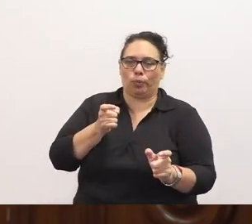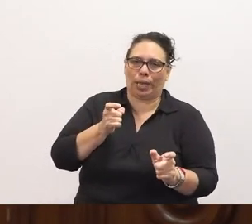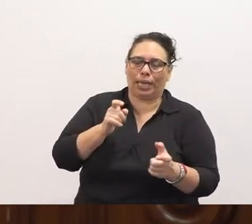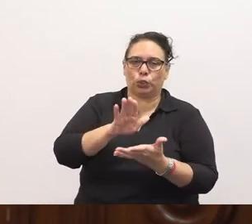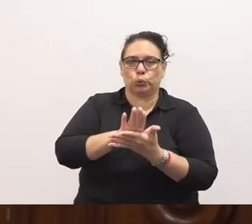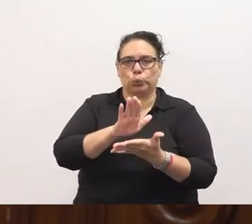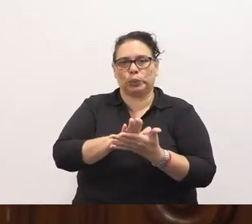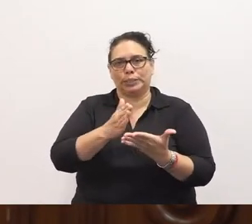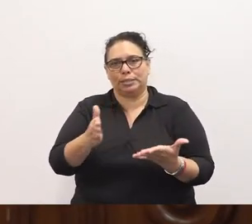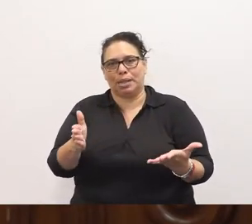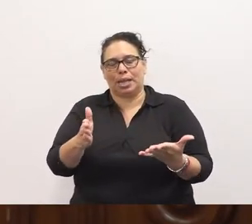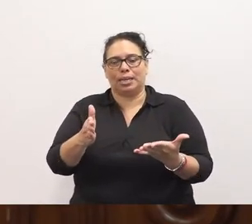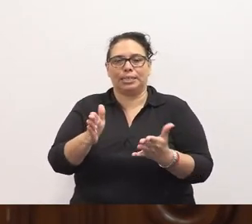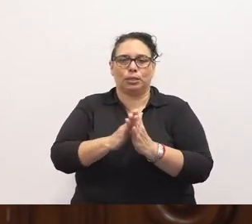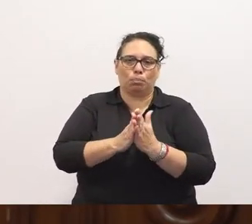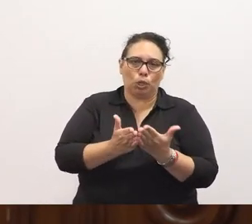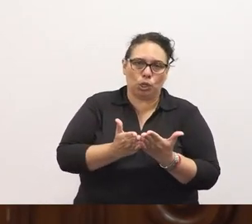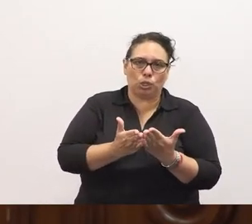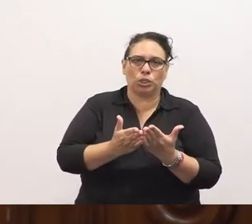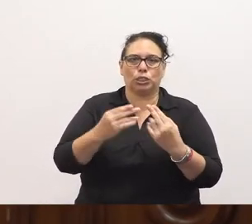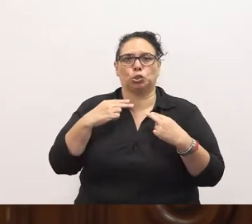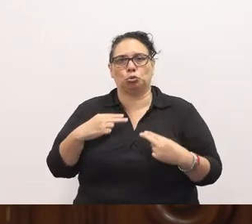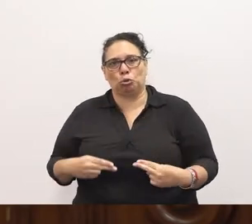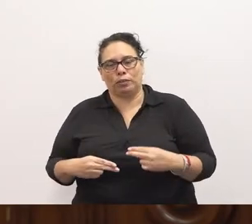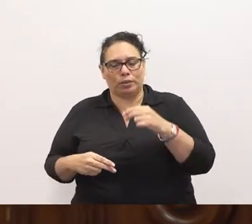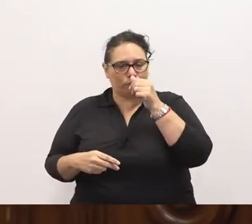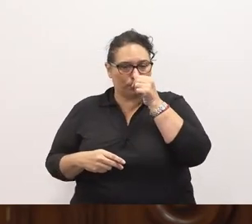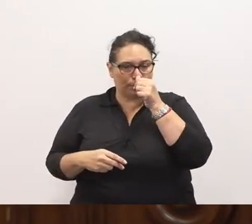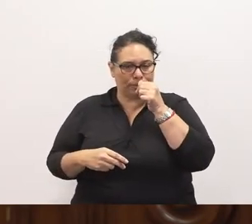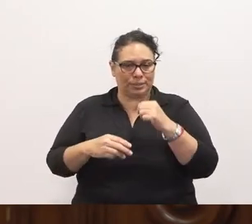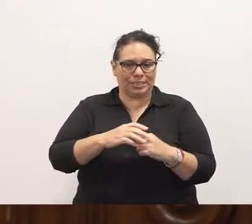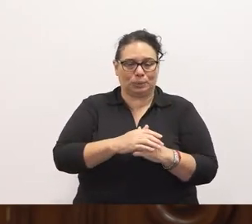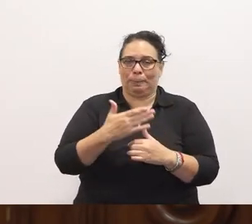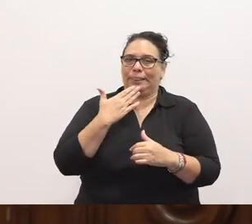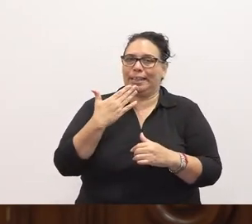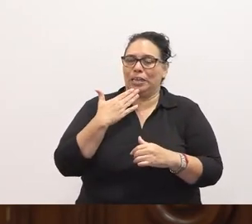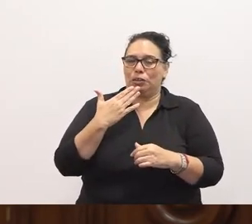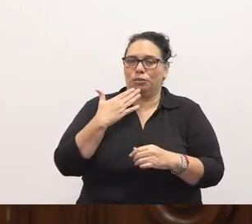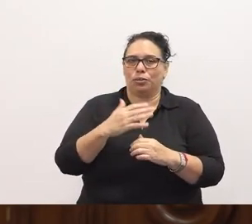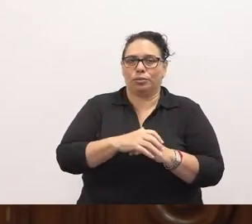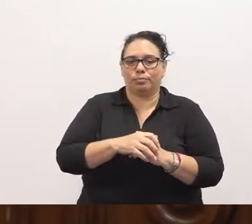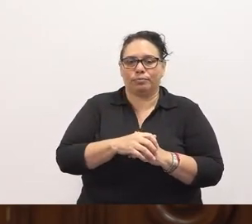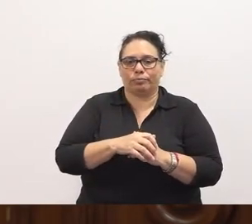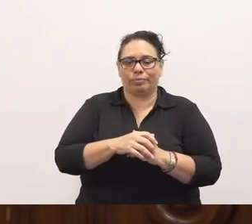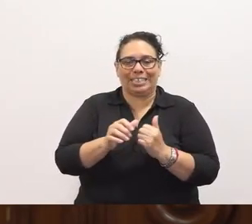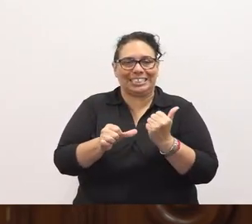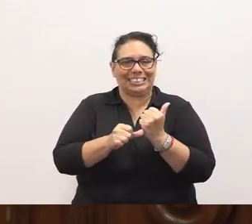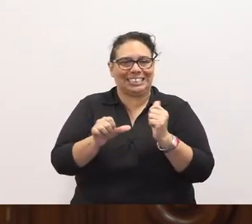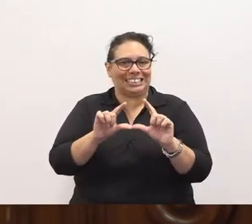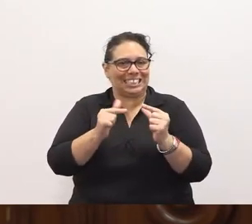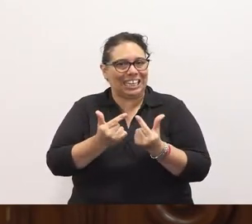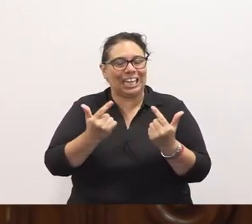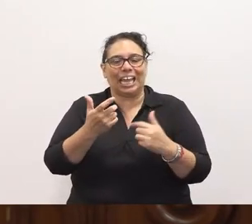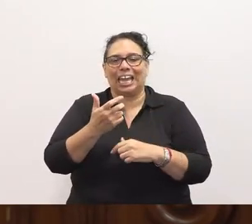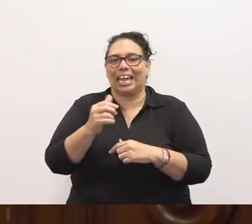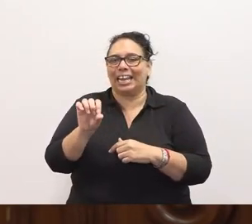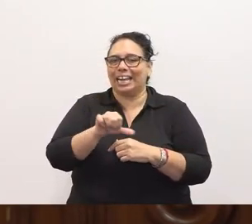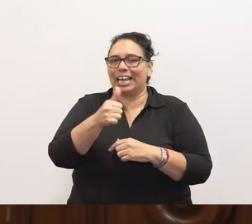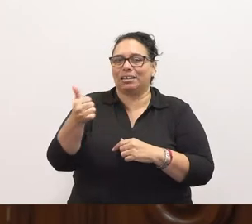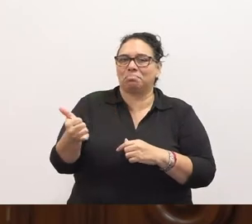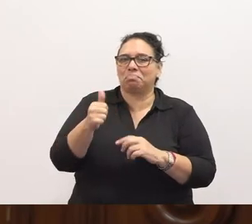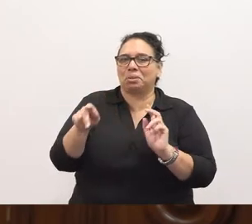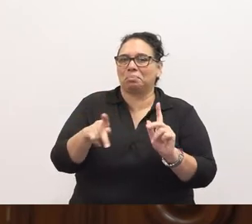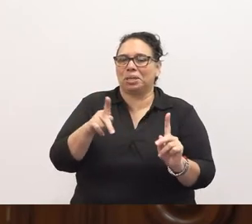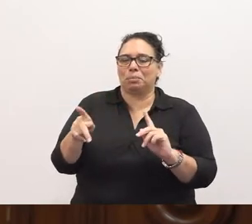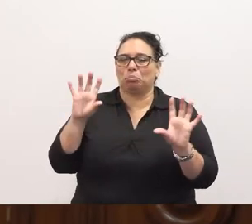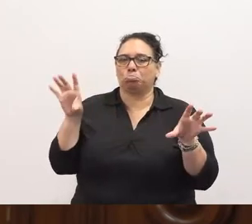school supplies, books, and uniforms. So thank you to the Assistance League and everybody else. There was a